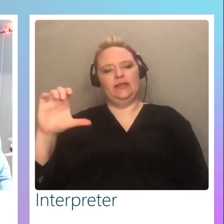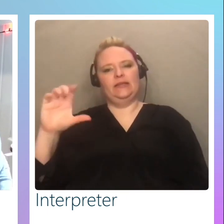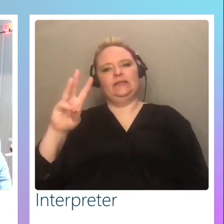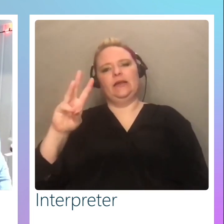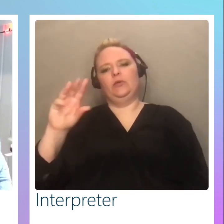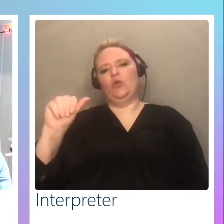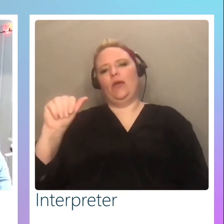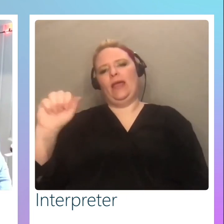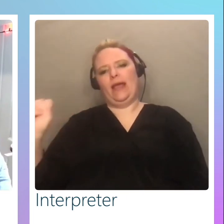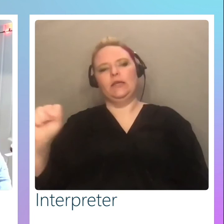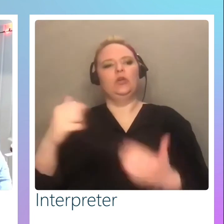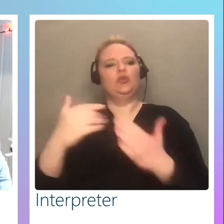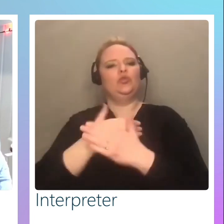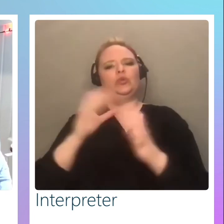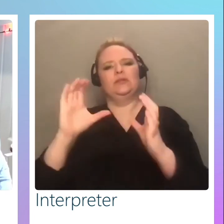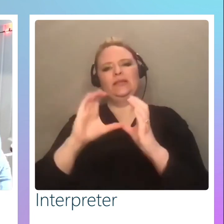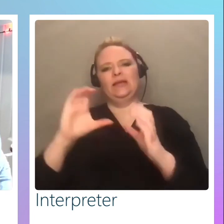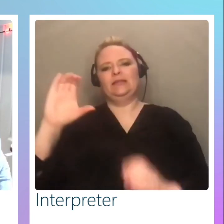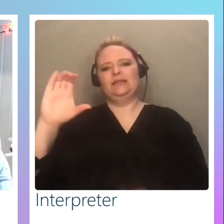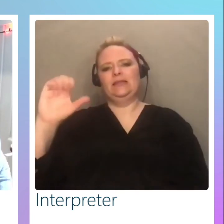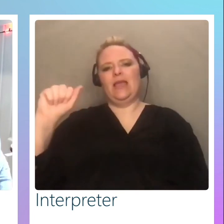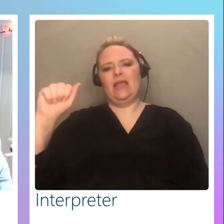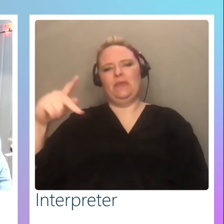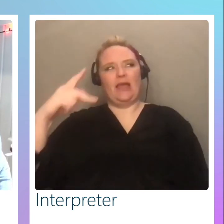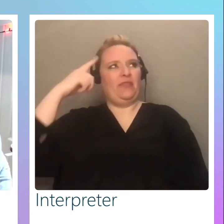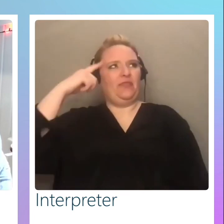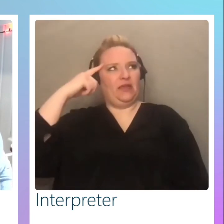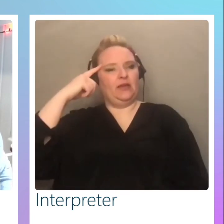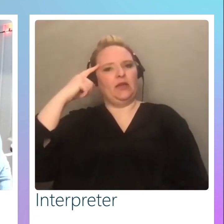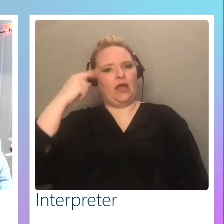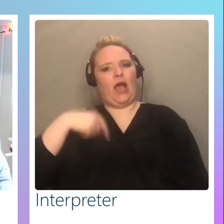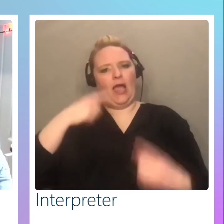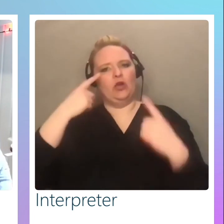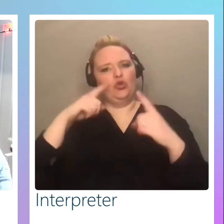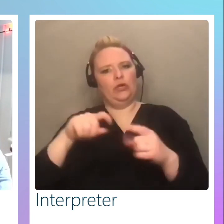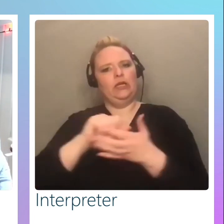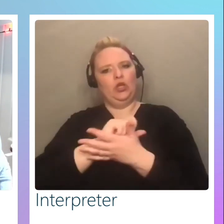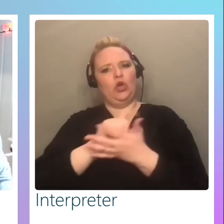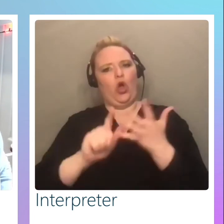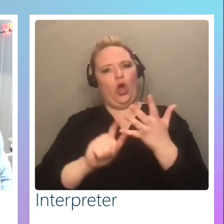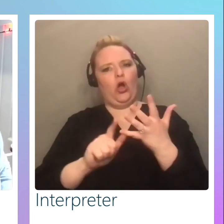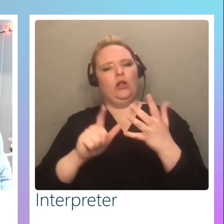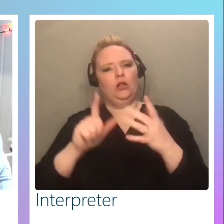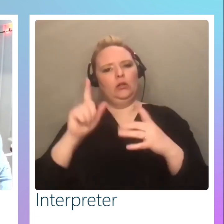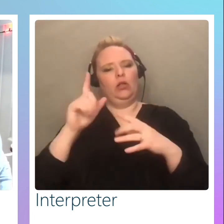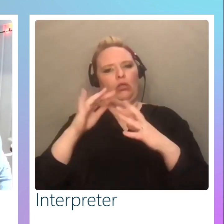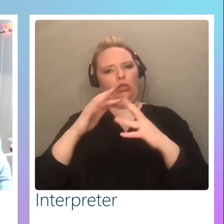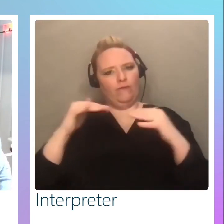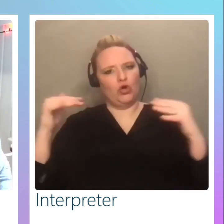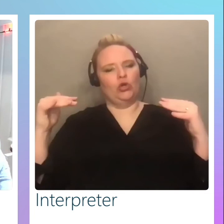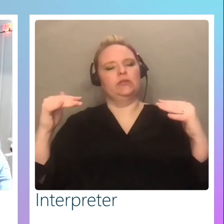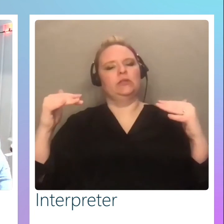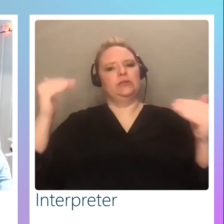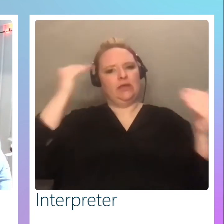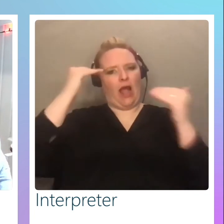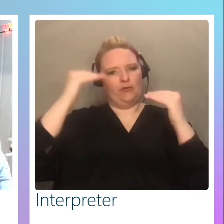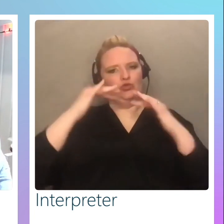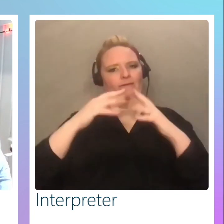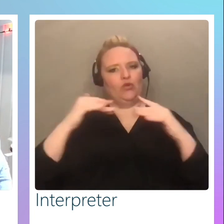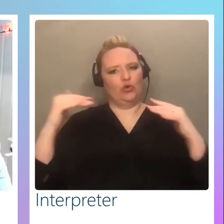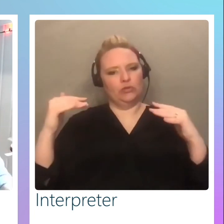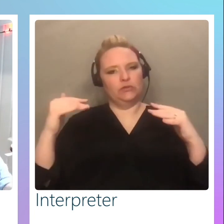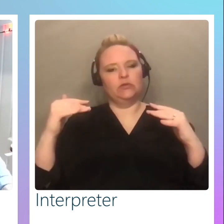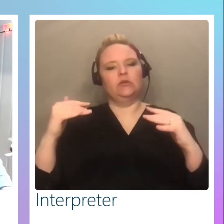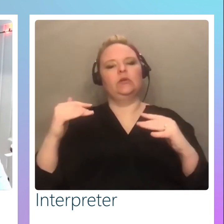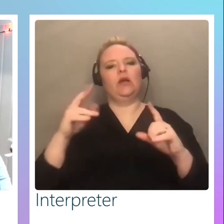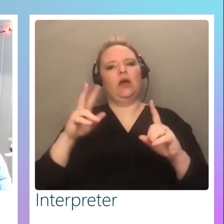new certification, the CAP, I think. And I agree, they're all pretty diverse in their body of knowledge and their